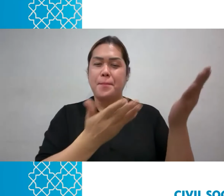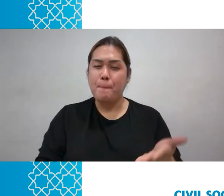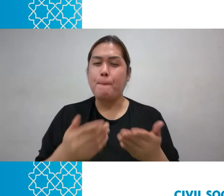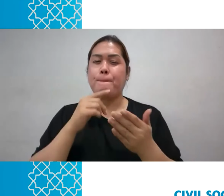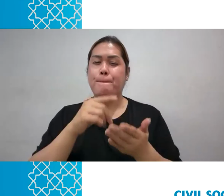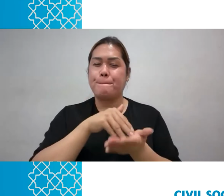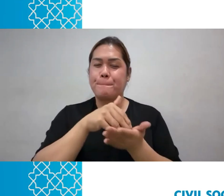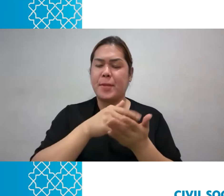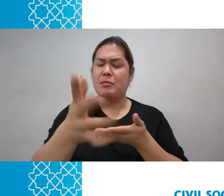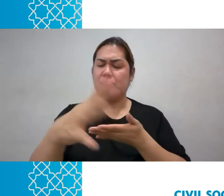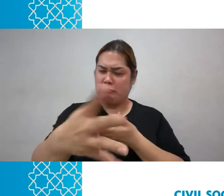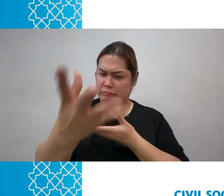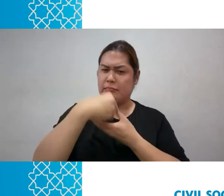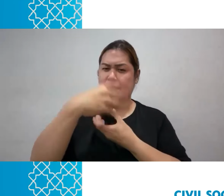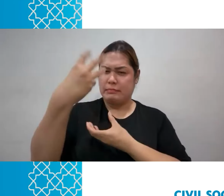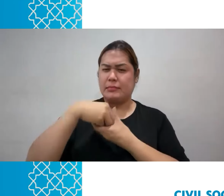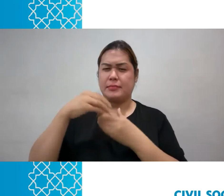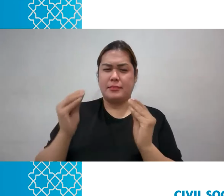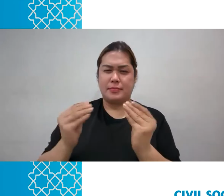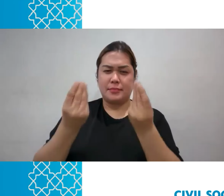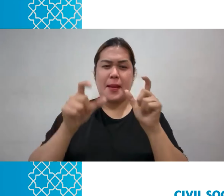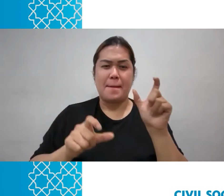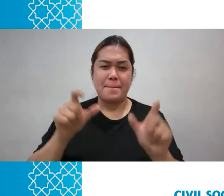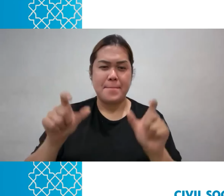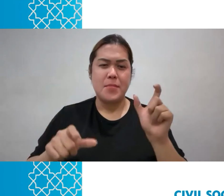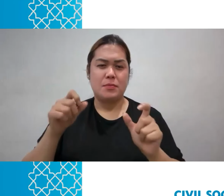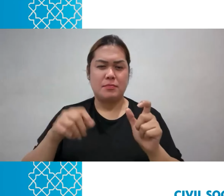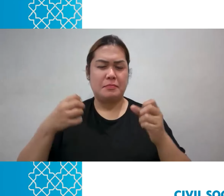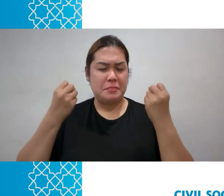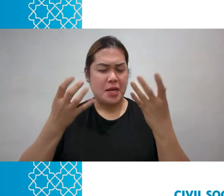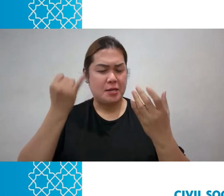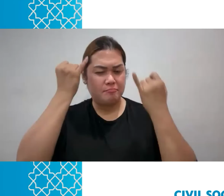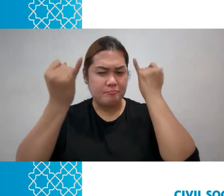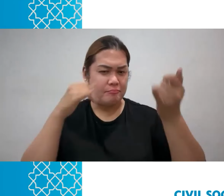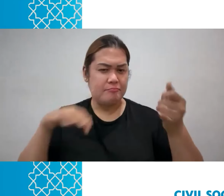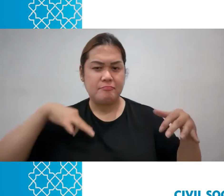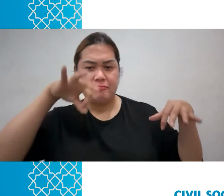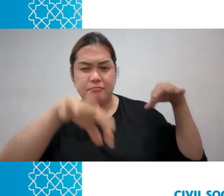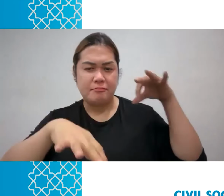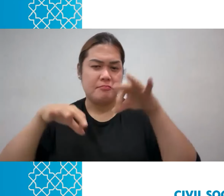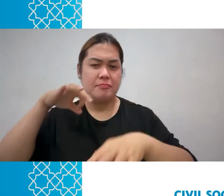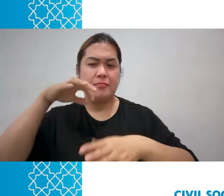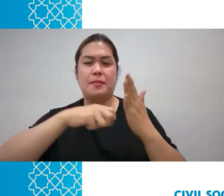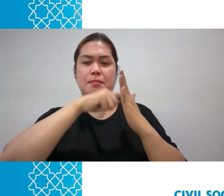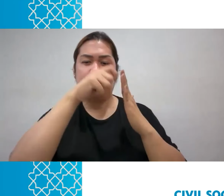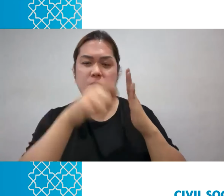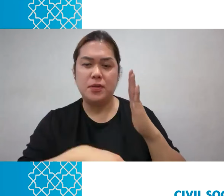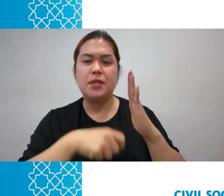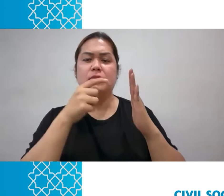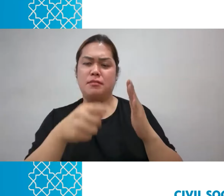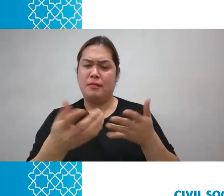young people into the co-creation phase before the project is finalized, before the design is set. Have